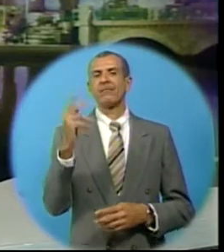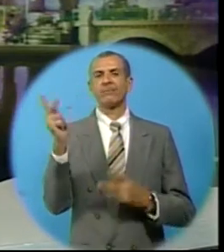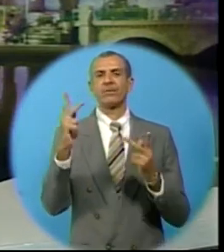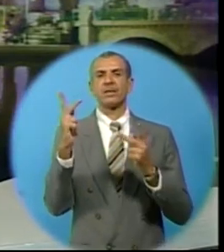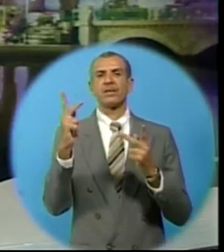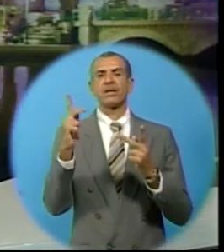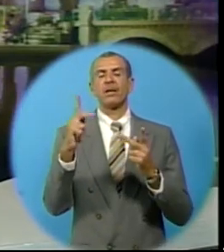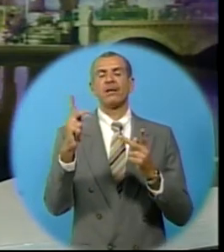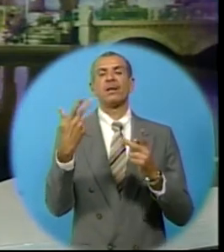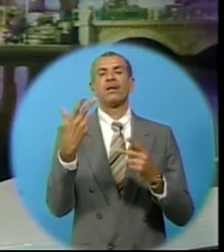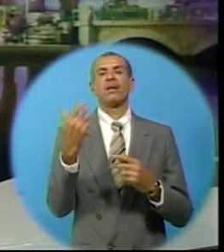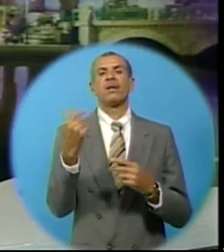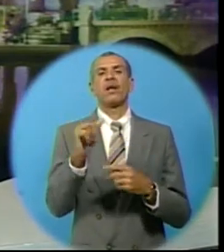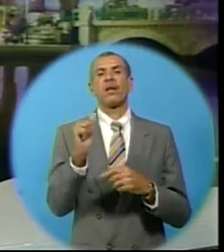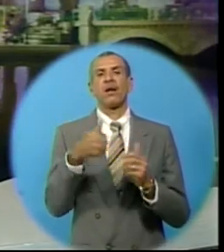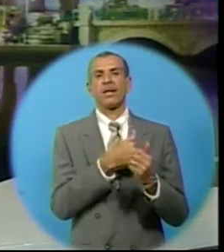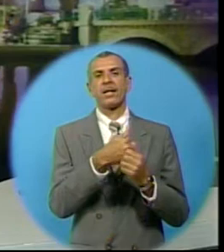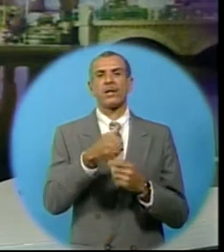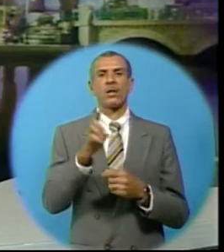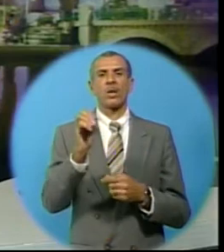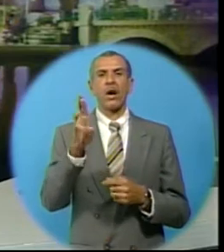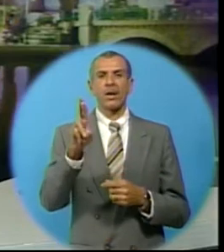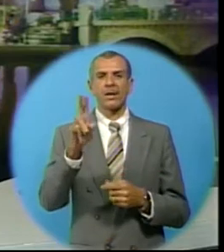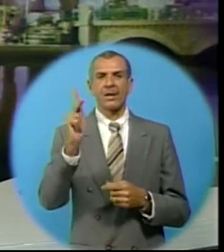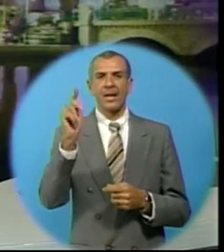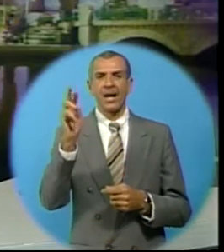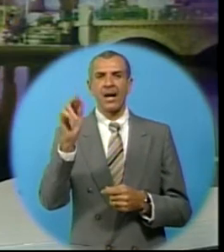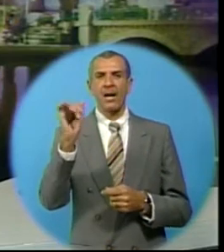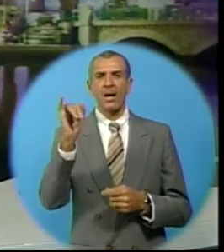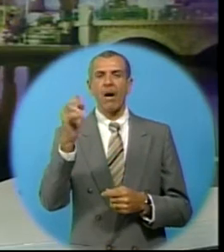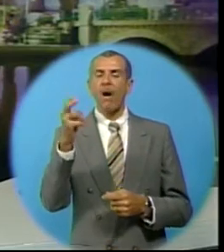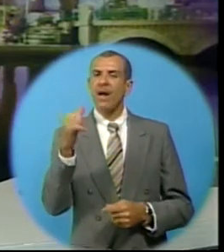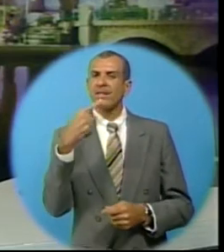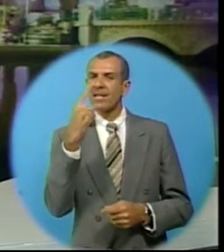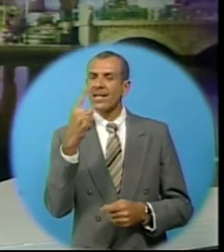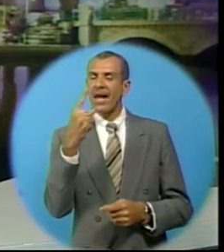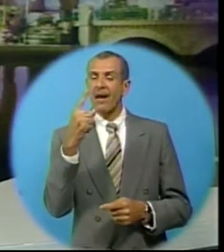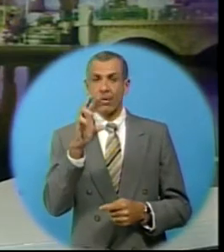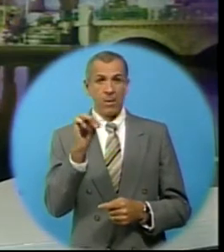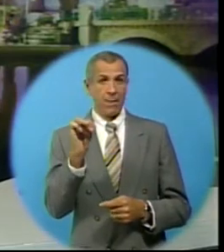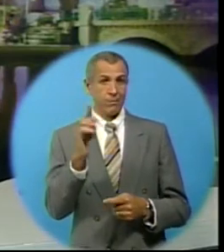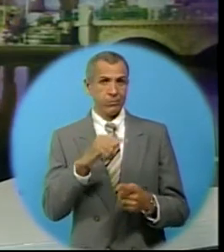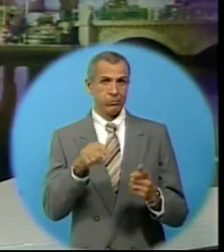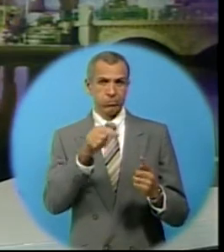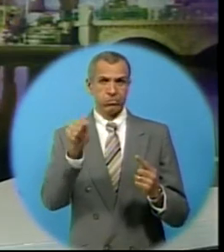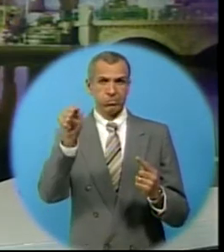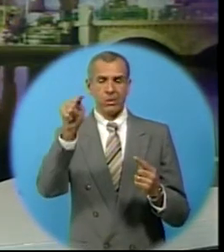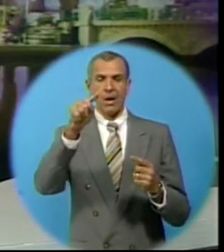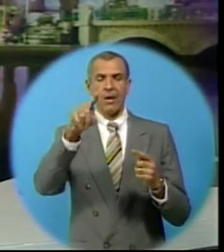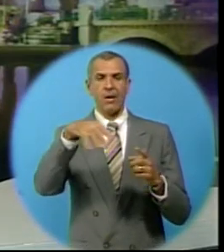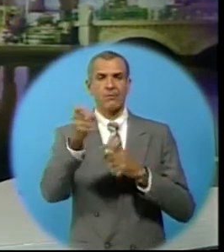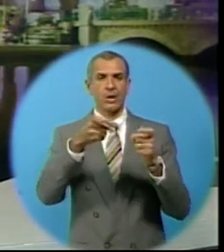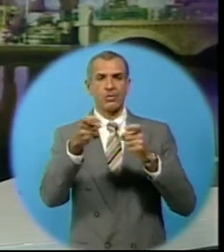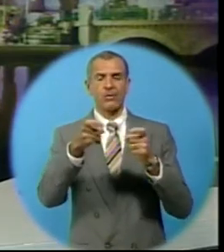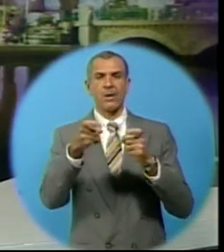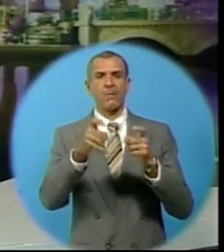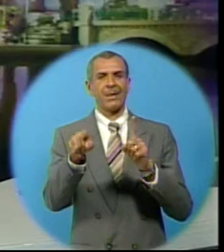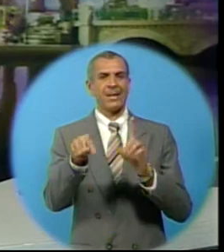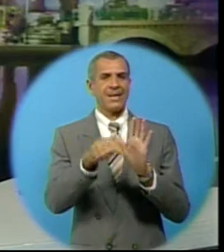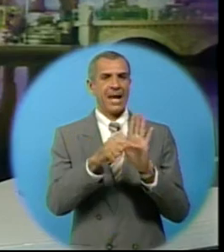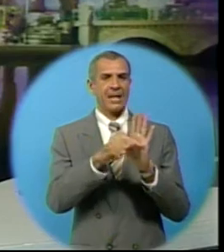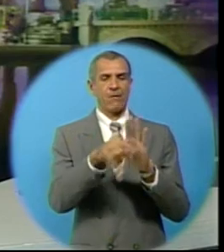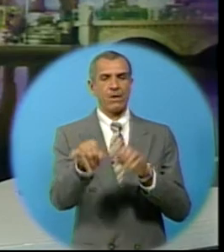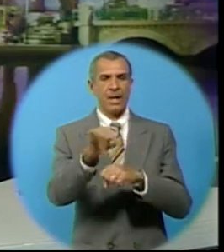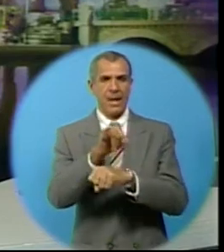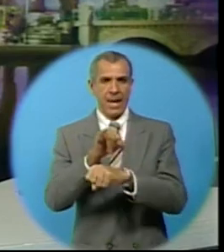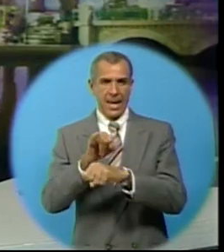Product Authority, Dr. Kerry Hall, says if crime against tourists spirals out of control, it will have a serious negative drag on the